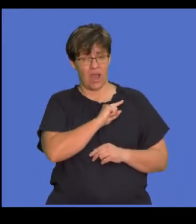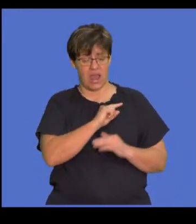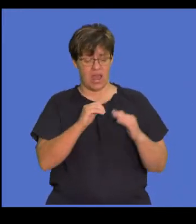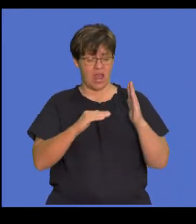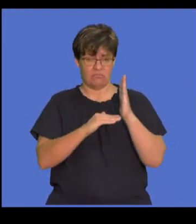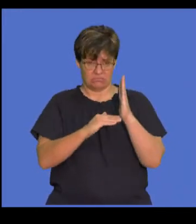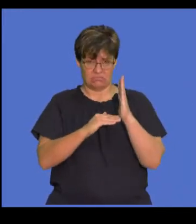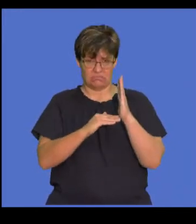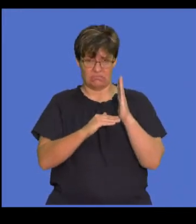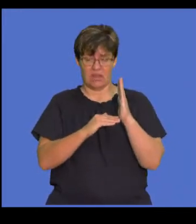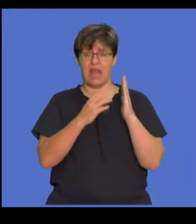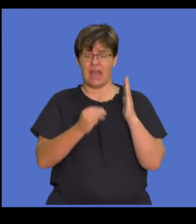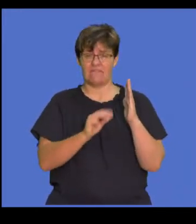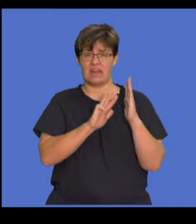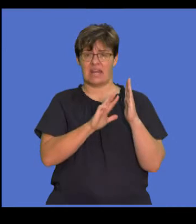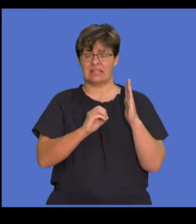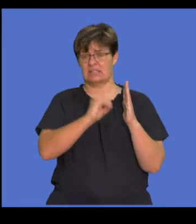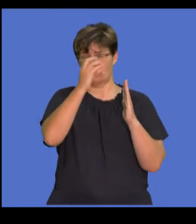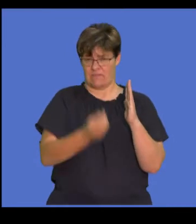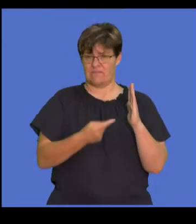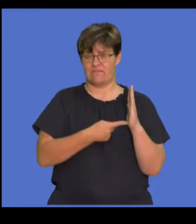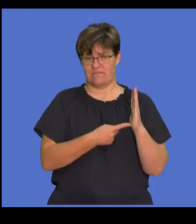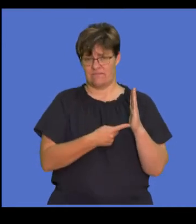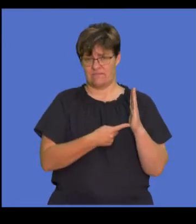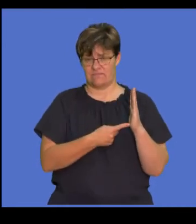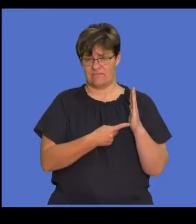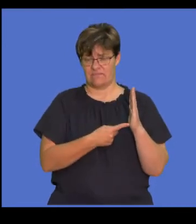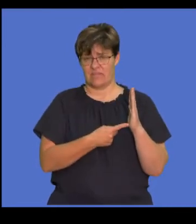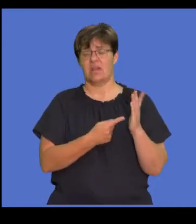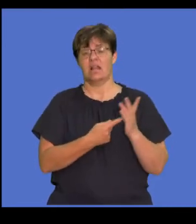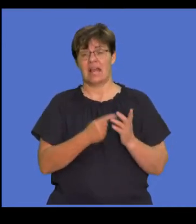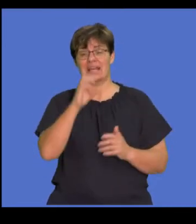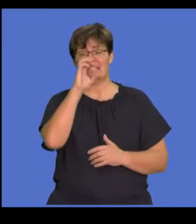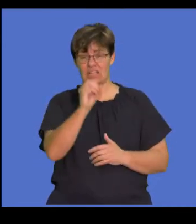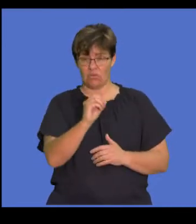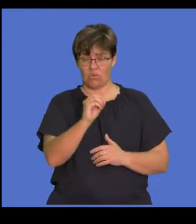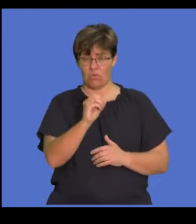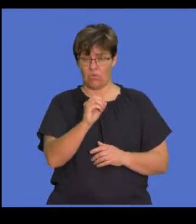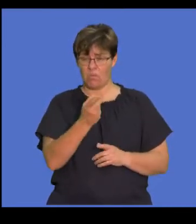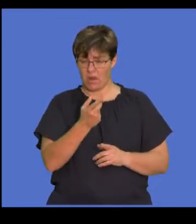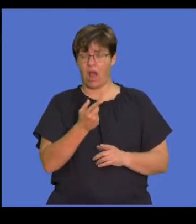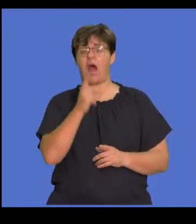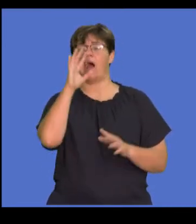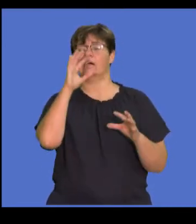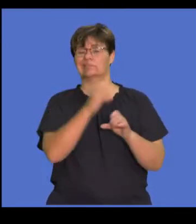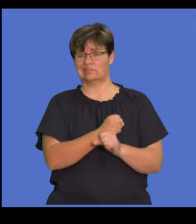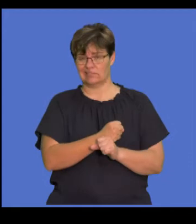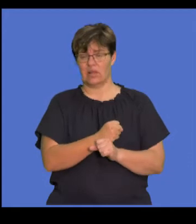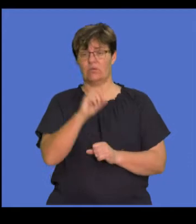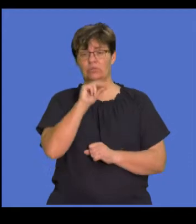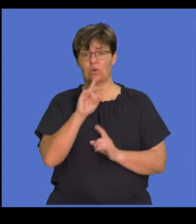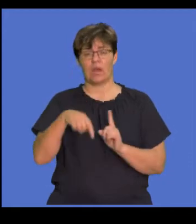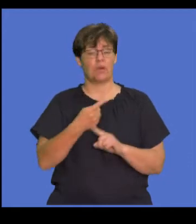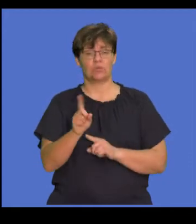right-angled triangle has a 90 degrees. And then the 0 degrees, you will see it will come in handy when we start talking